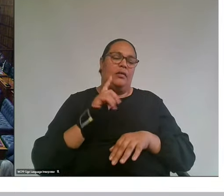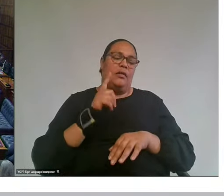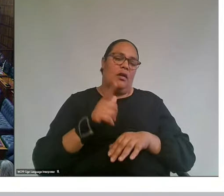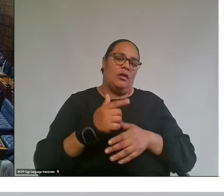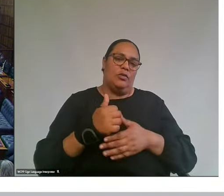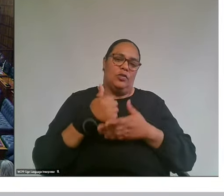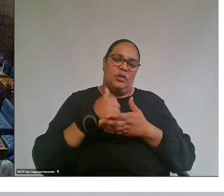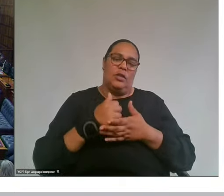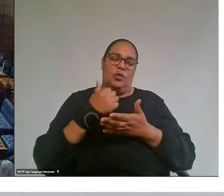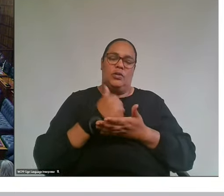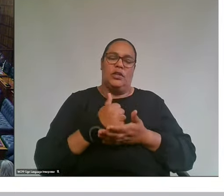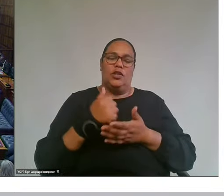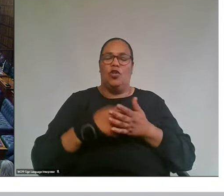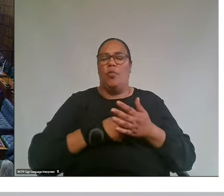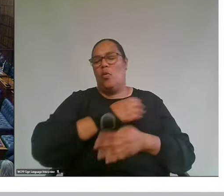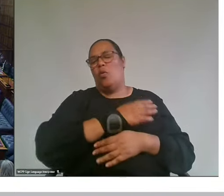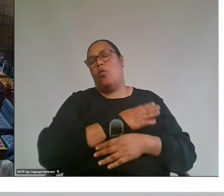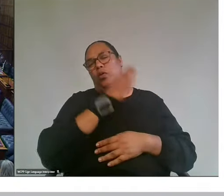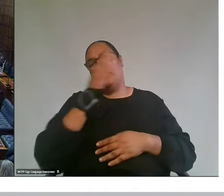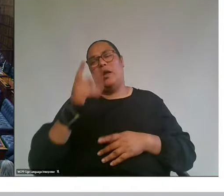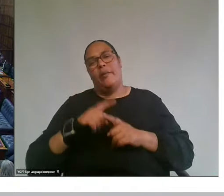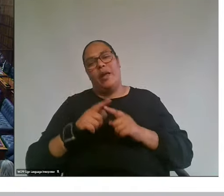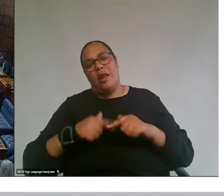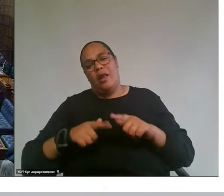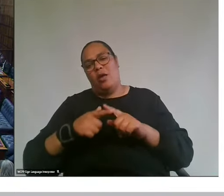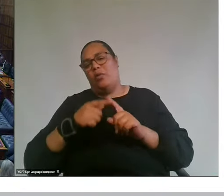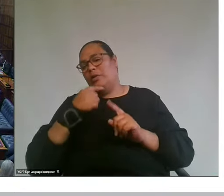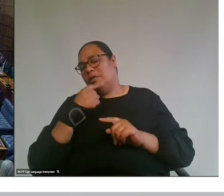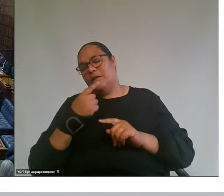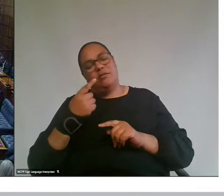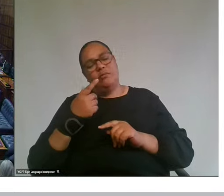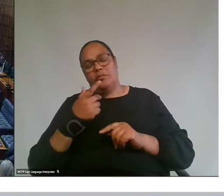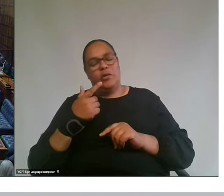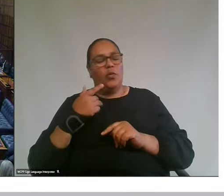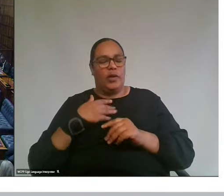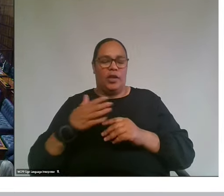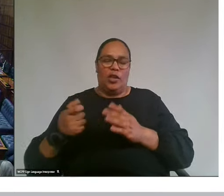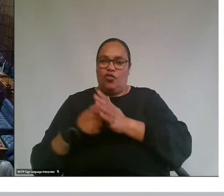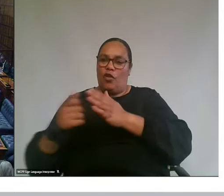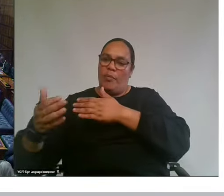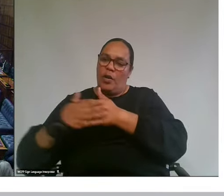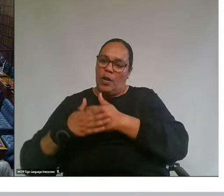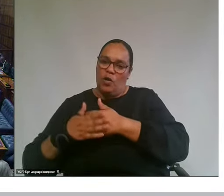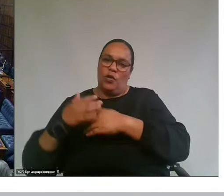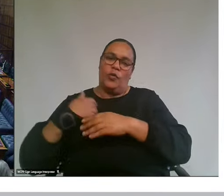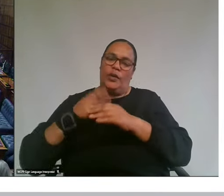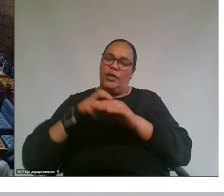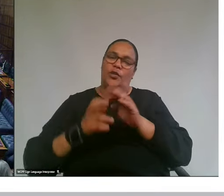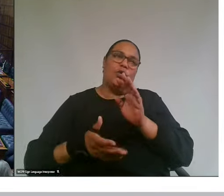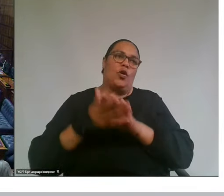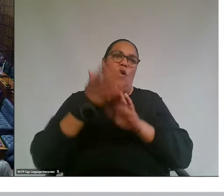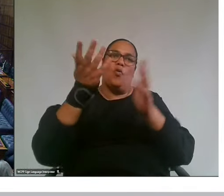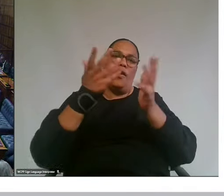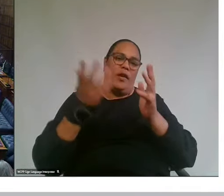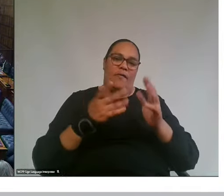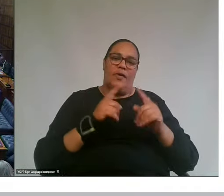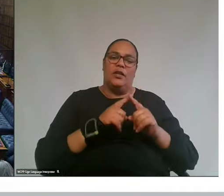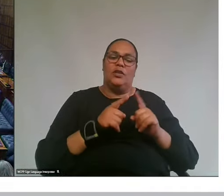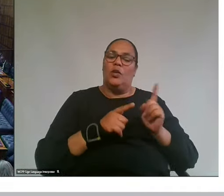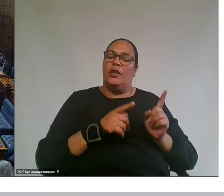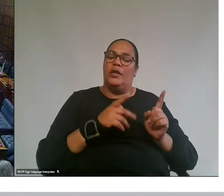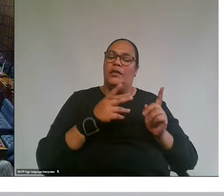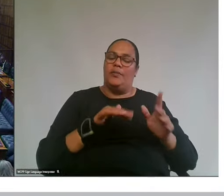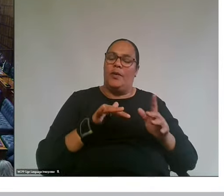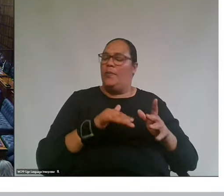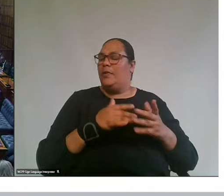to sit in the shop all day whereas locals are saying listen we can closeup shop they need to go wherever they need to go so these guys I think